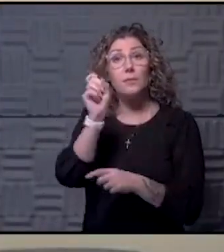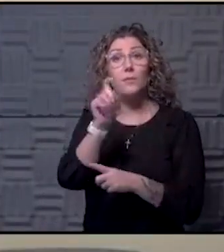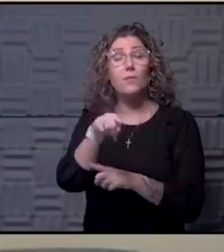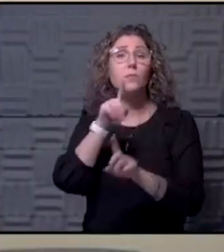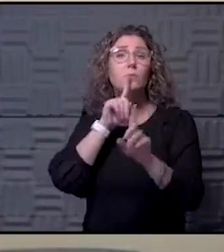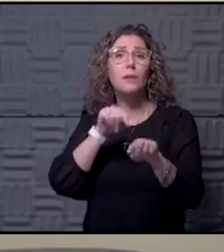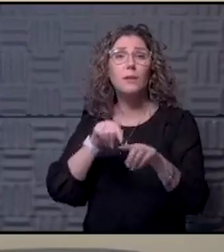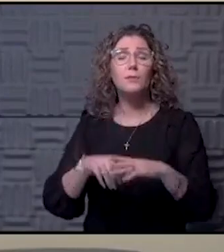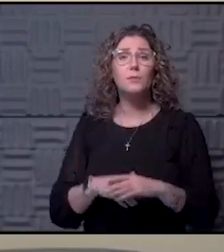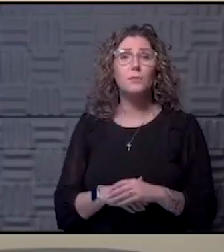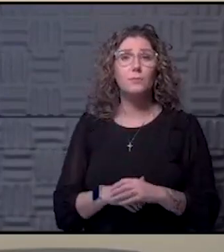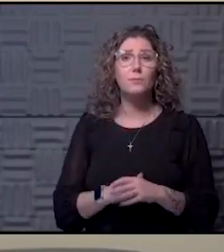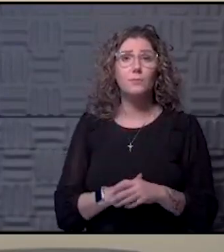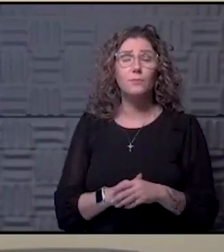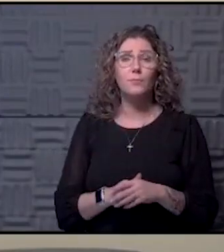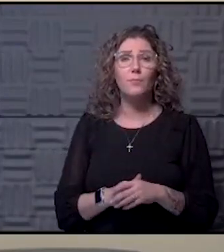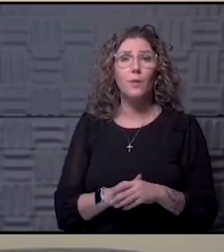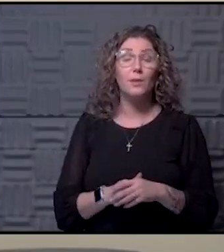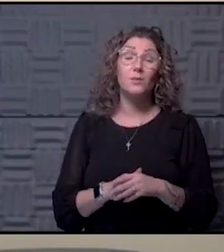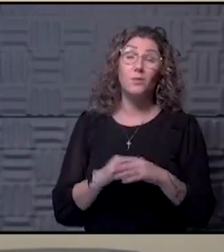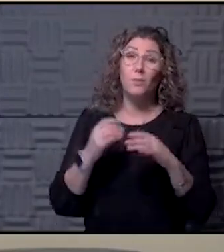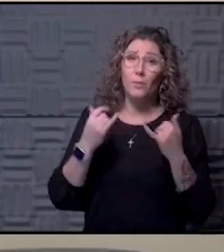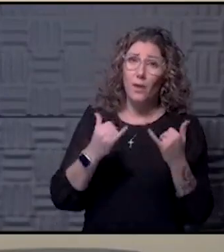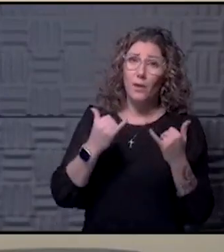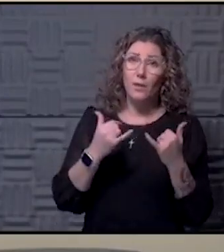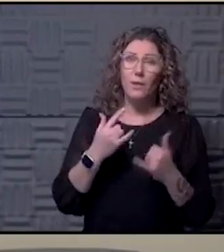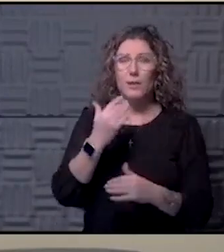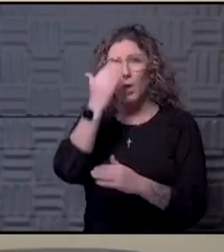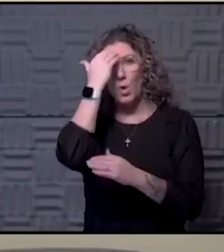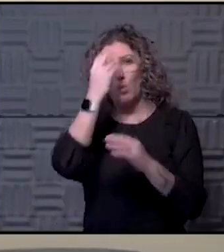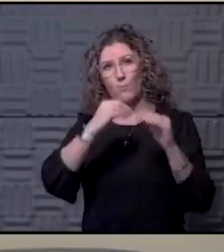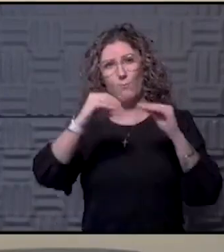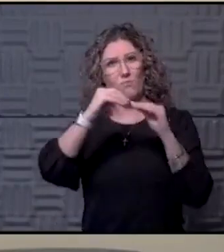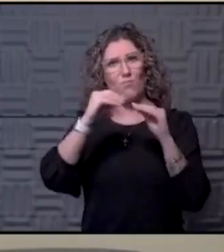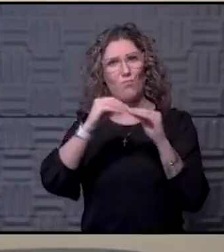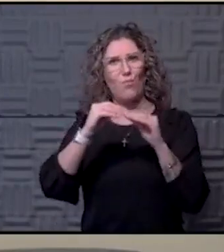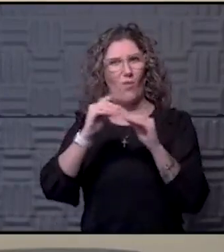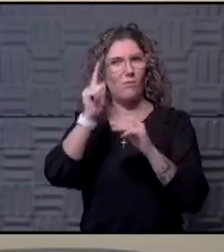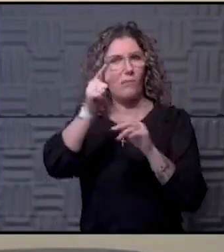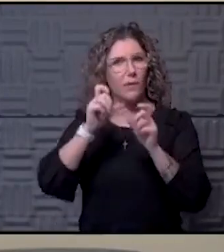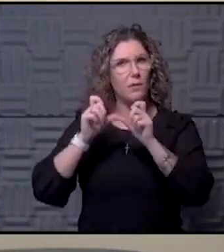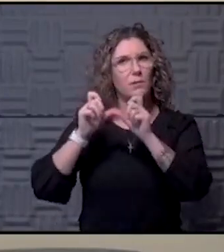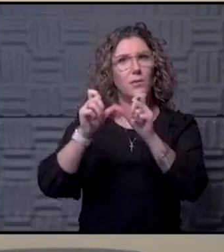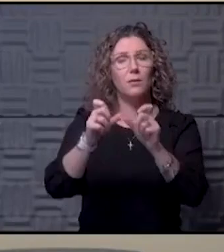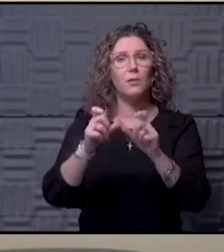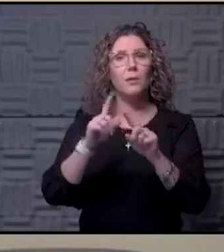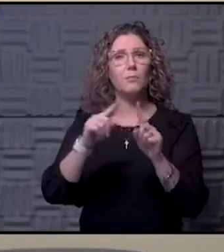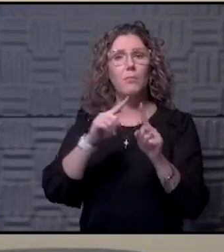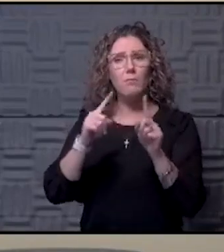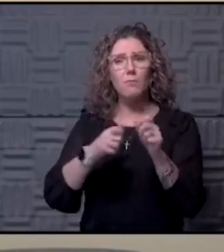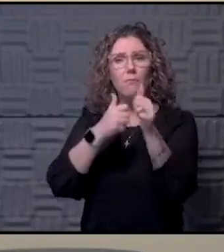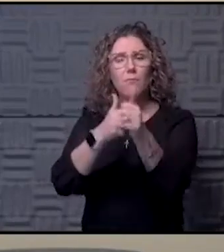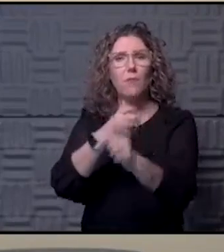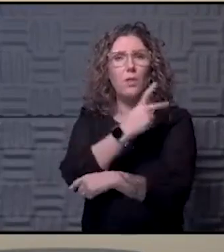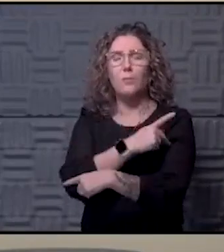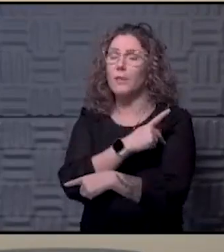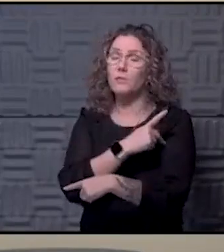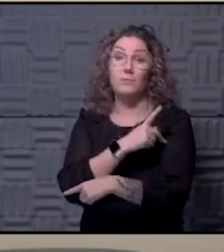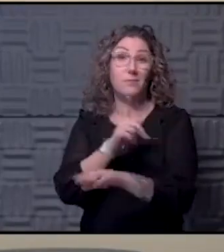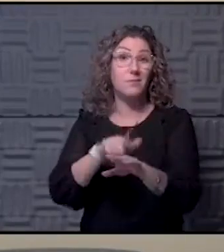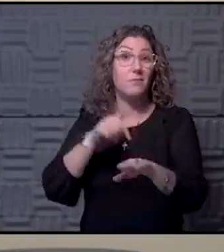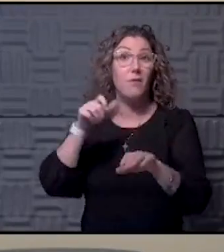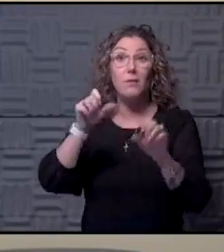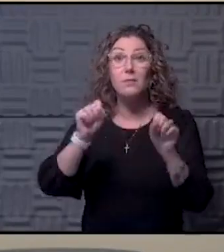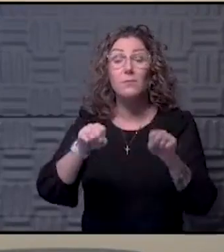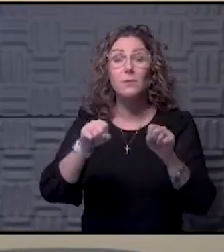answer right now. We'll know more of that as time goes on, but we're gonna follow these patients for as long as it takes. Now,